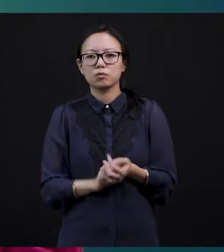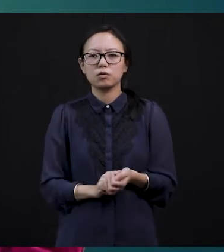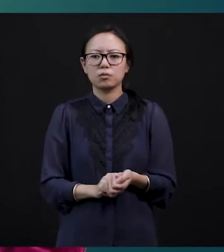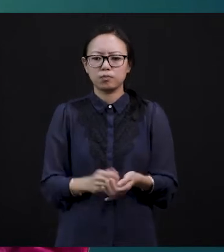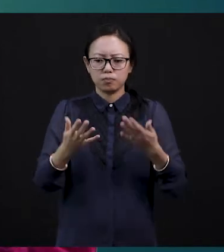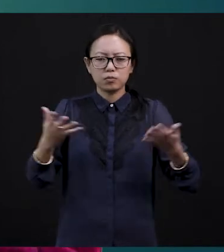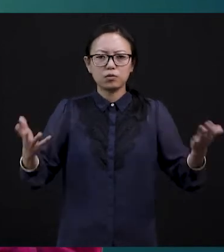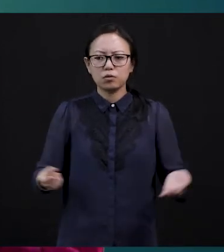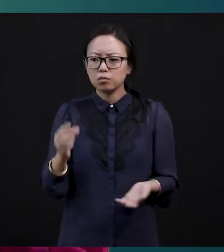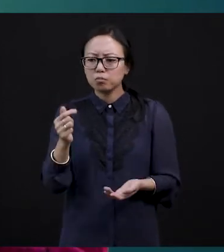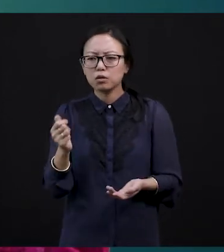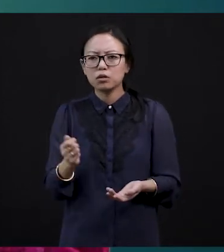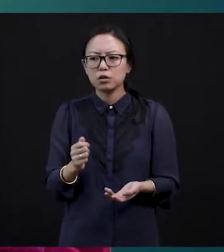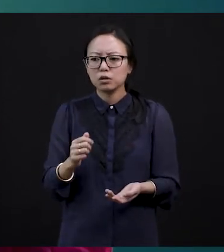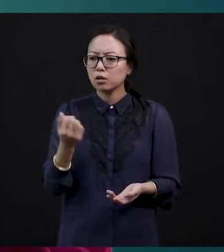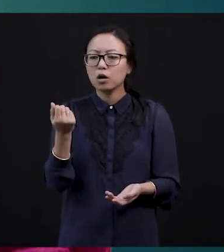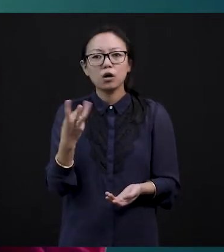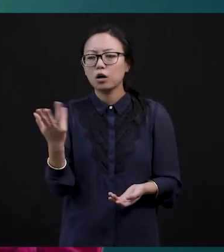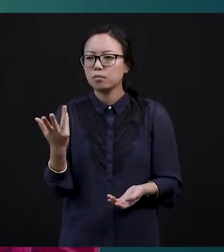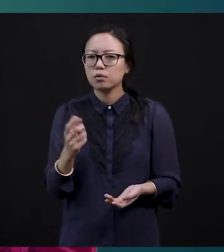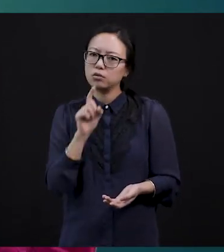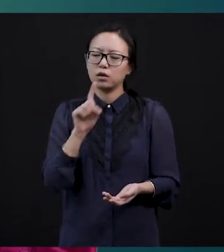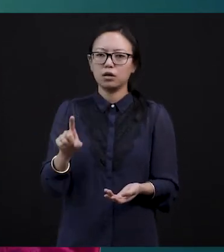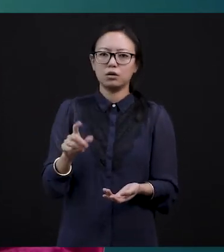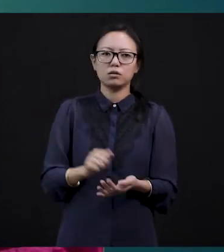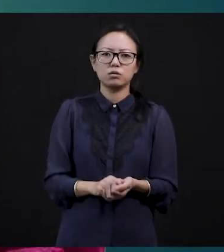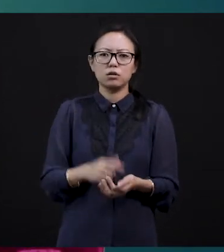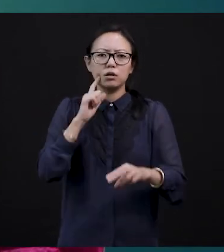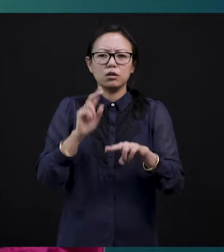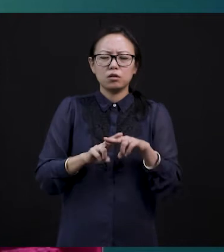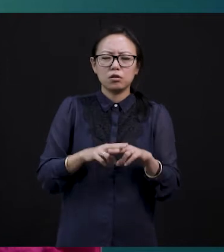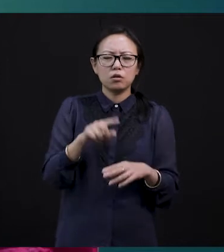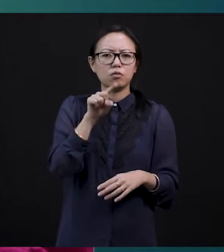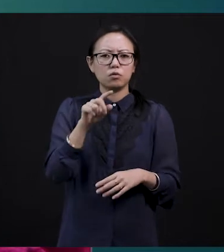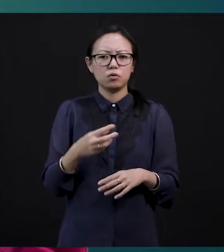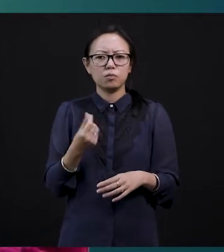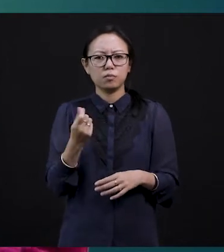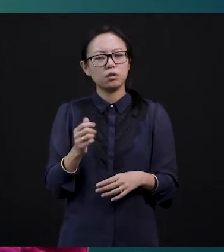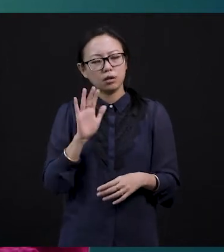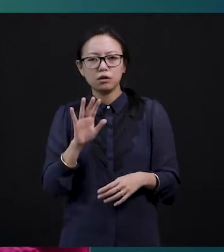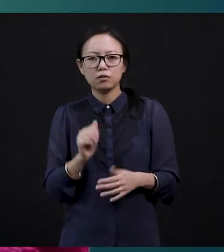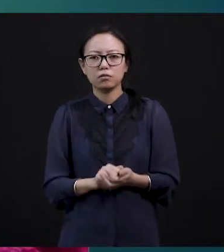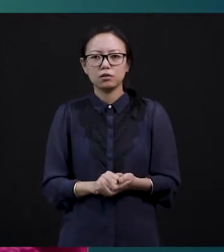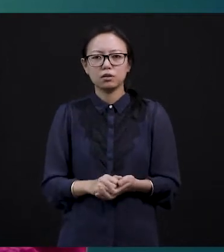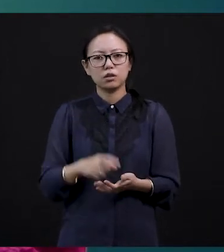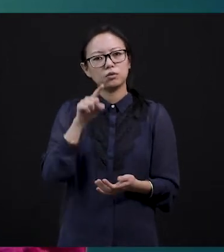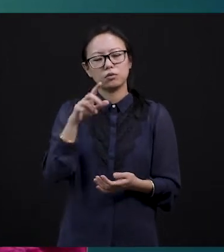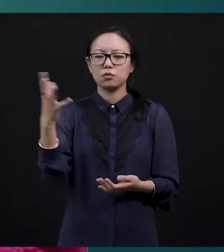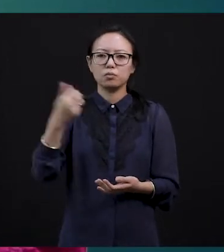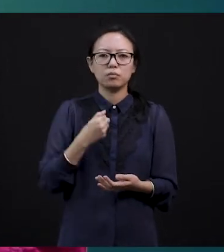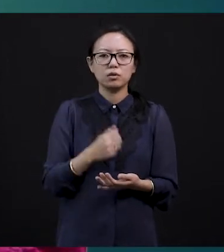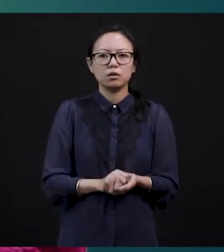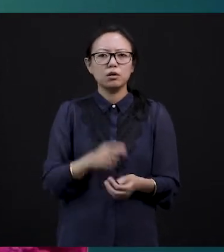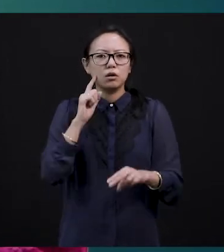if the prices is within your budget, you will buy it. If the price is not within your budget, what do you do then? Then